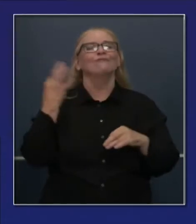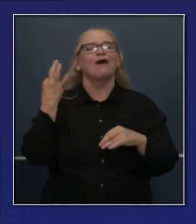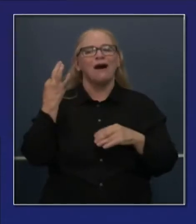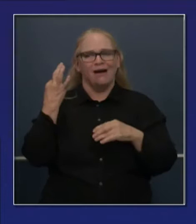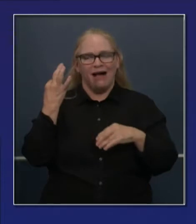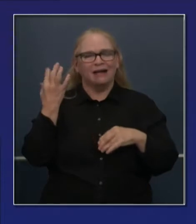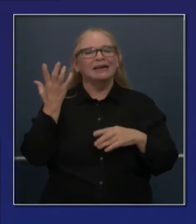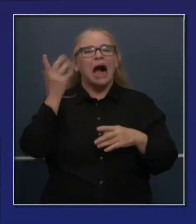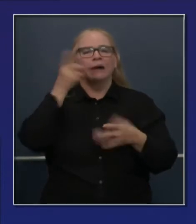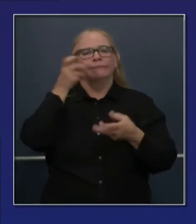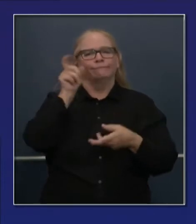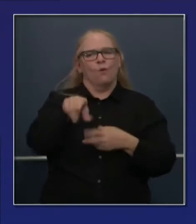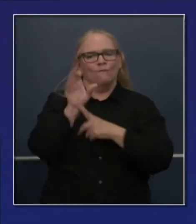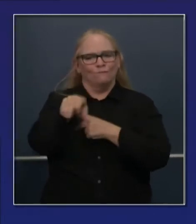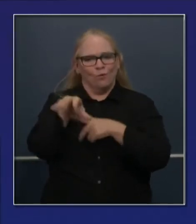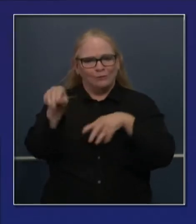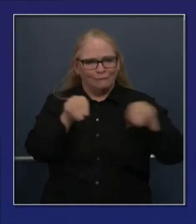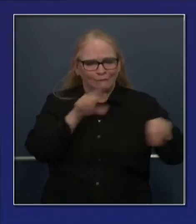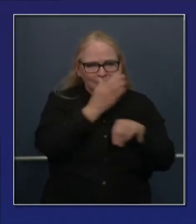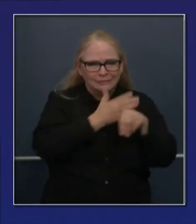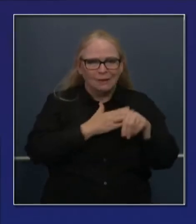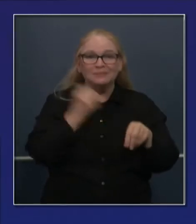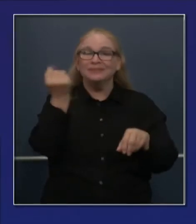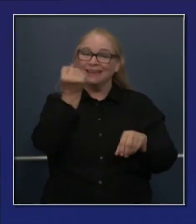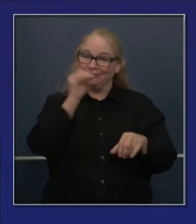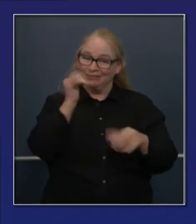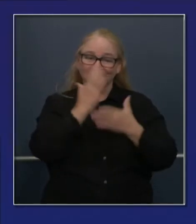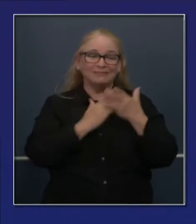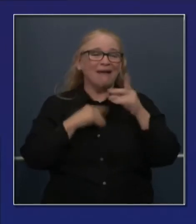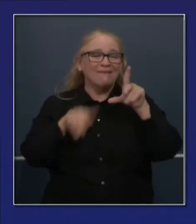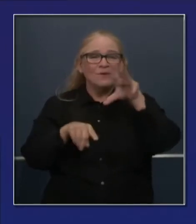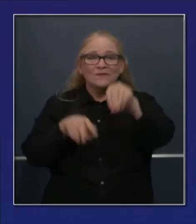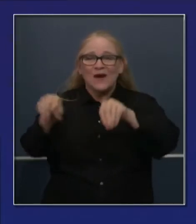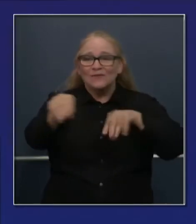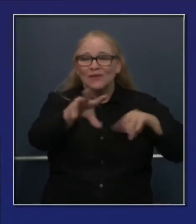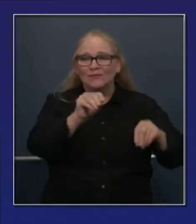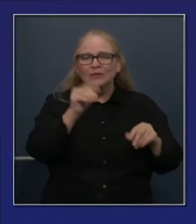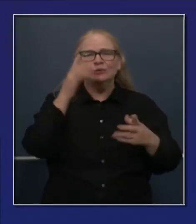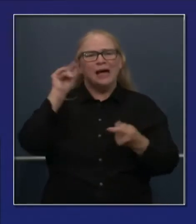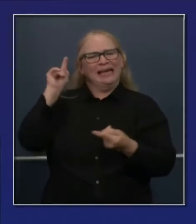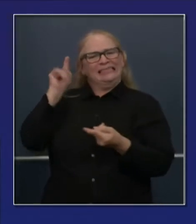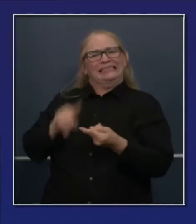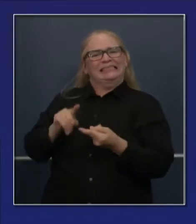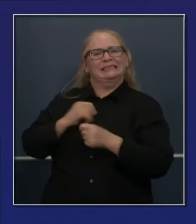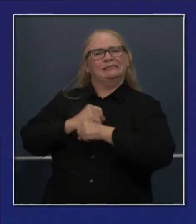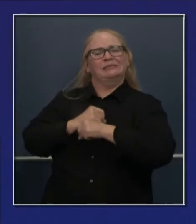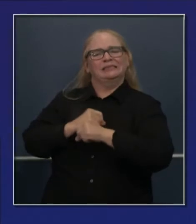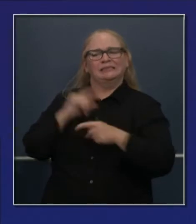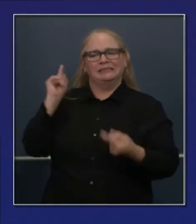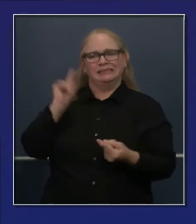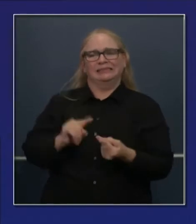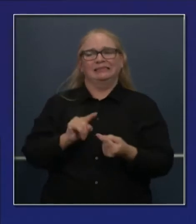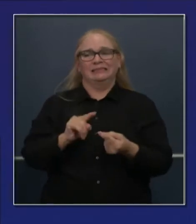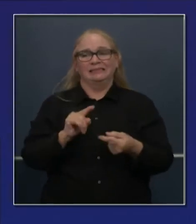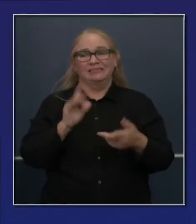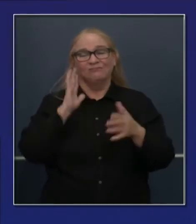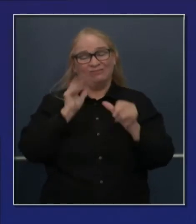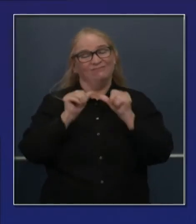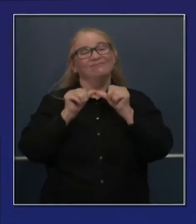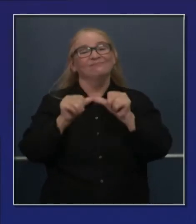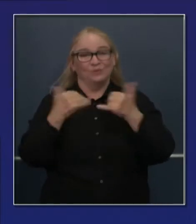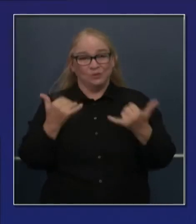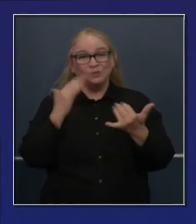Saturday, were substantially mitigated on Sunday, but are very likely to continue today,